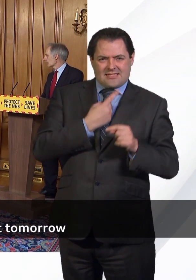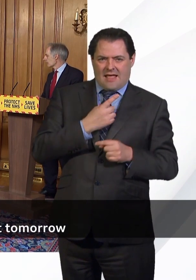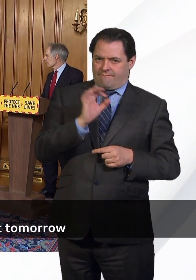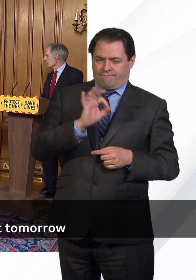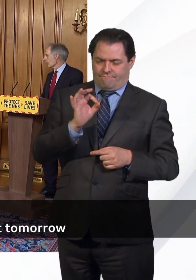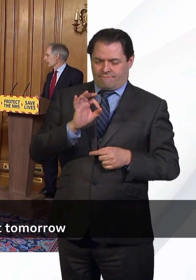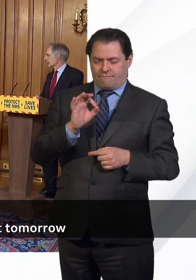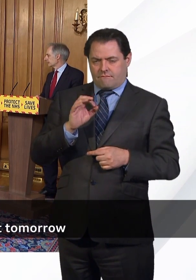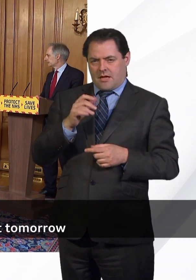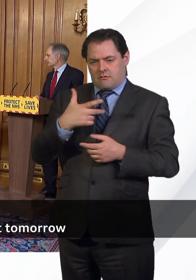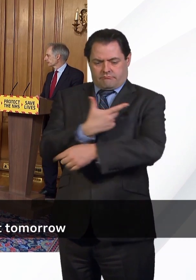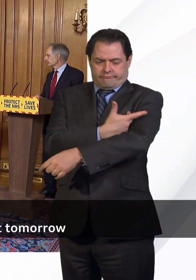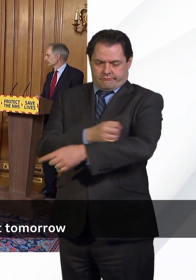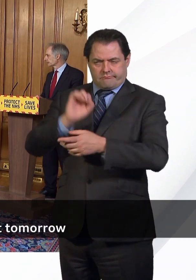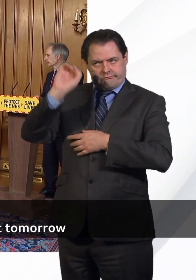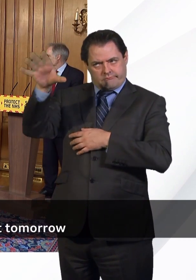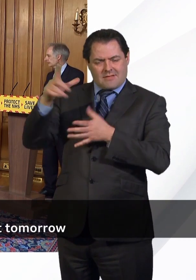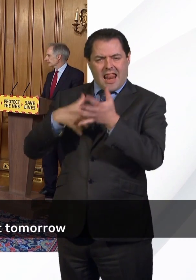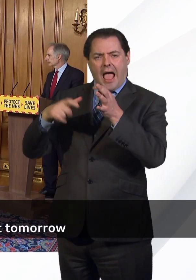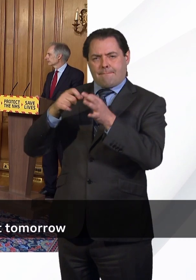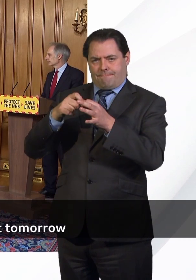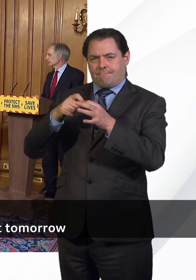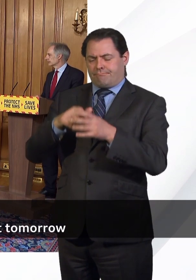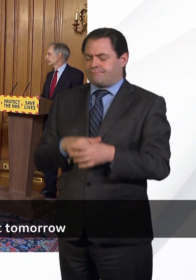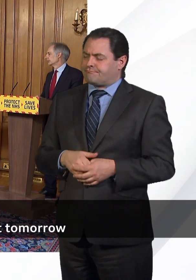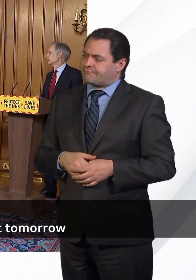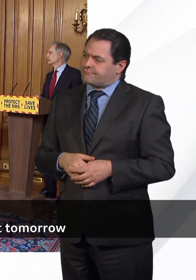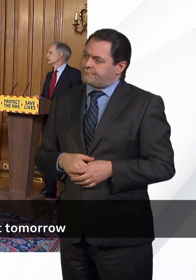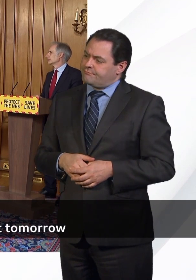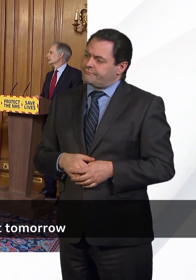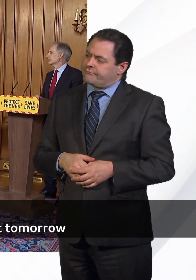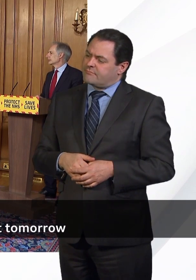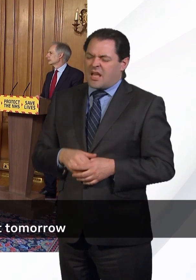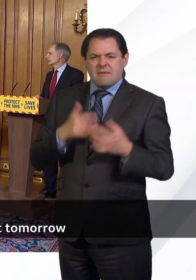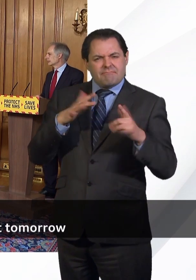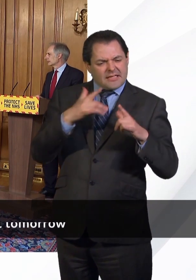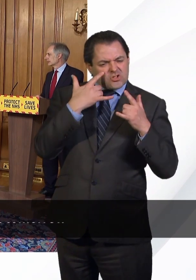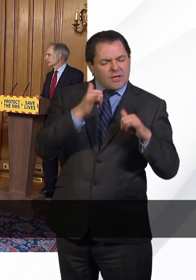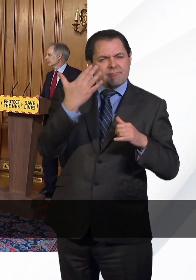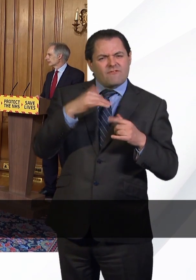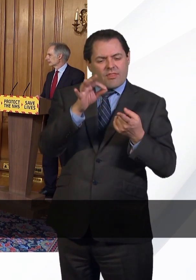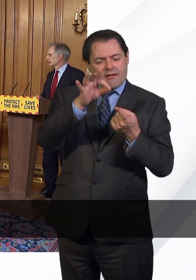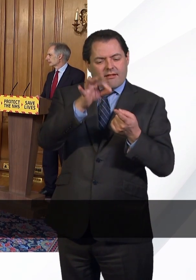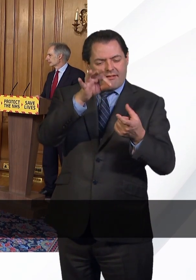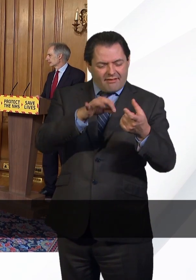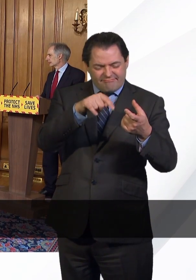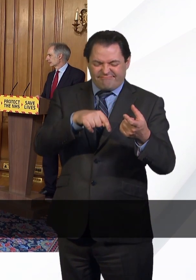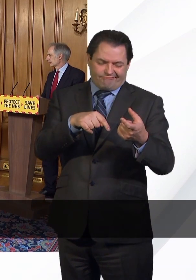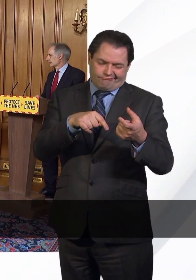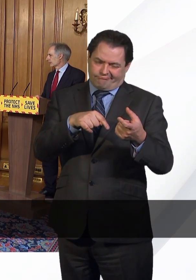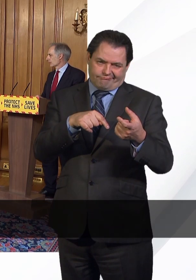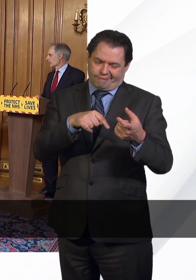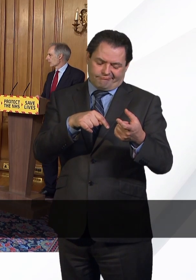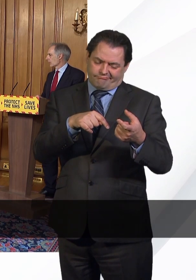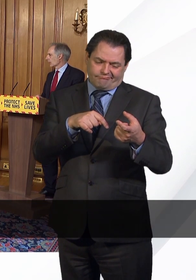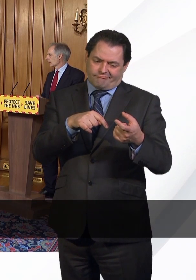automatic response tests that we looked into in great detail a month or so ago, but then none of them